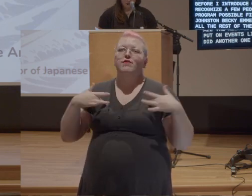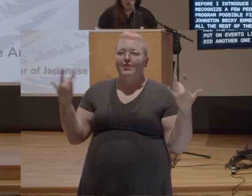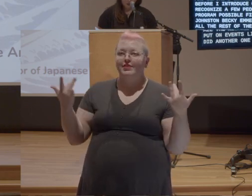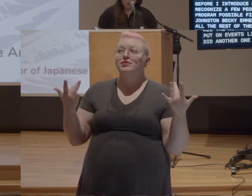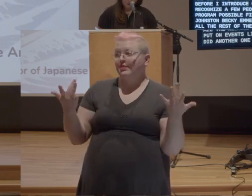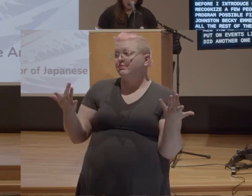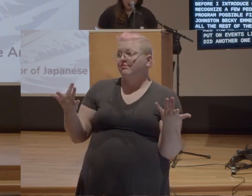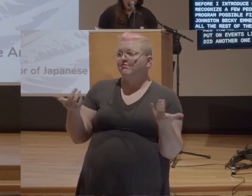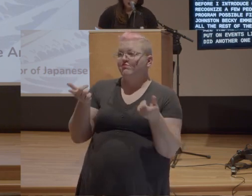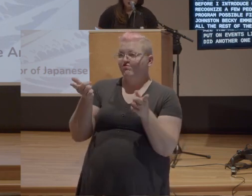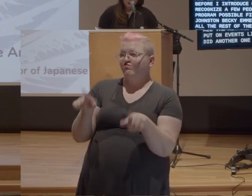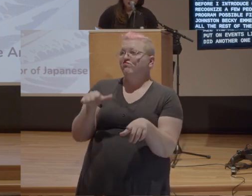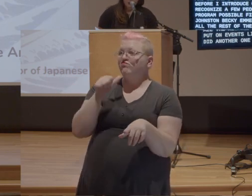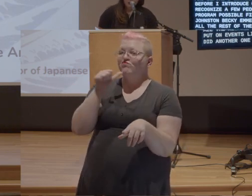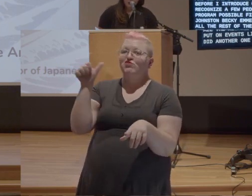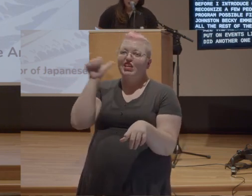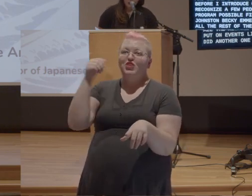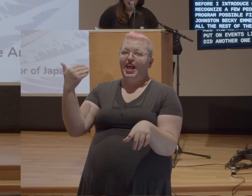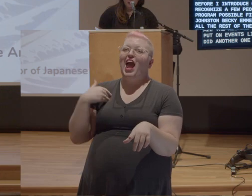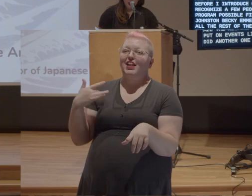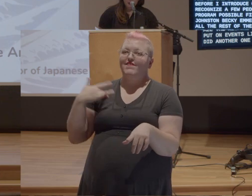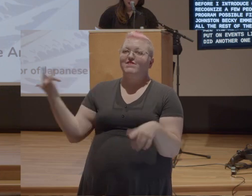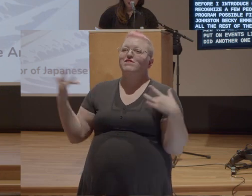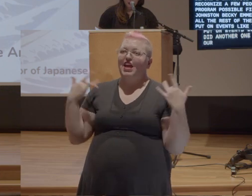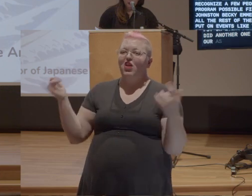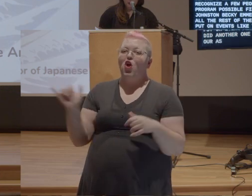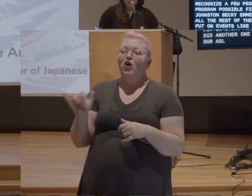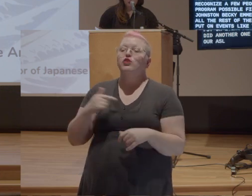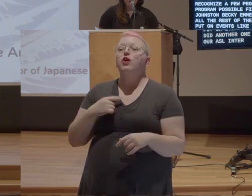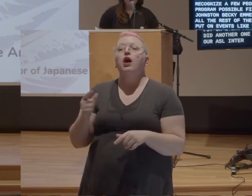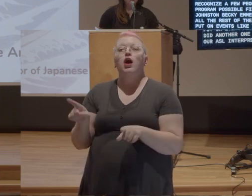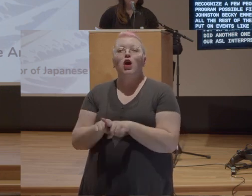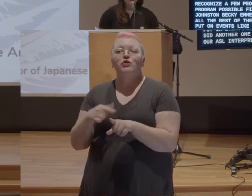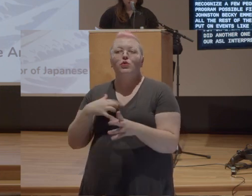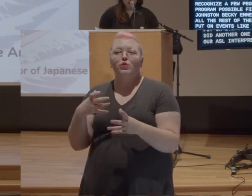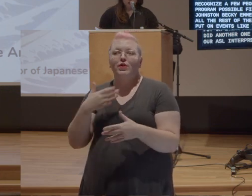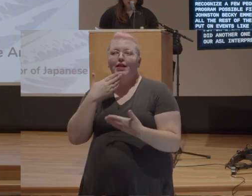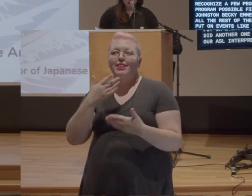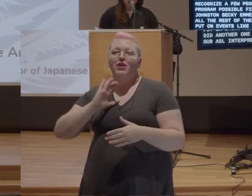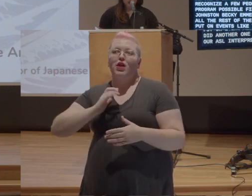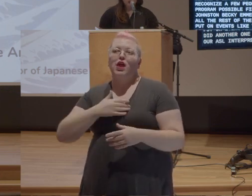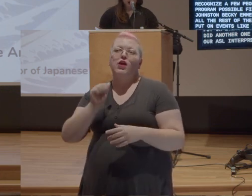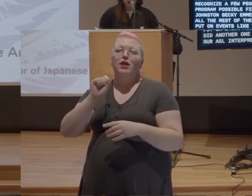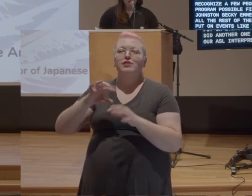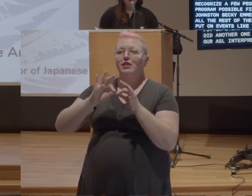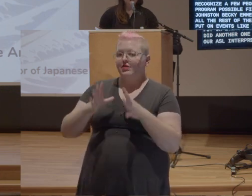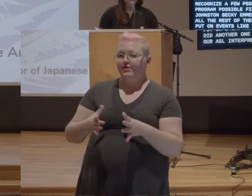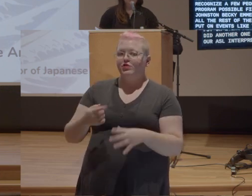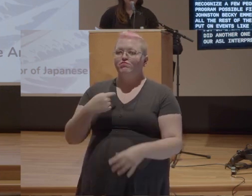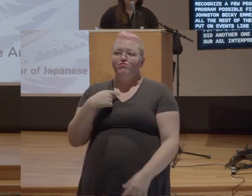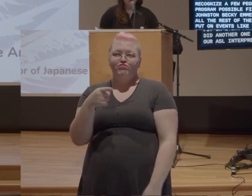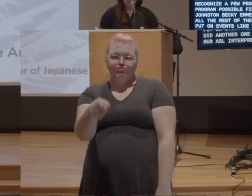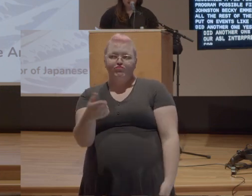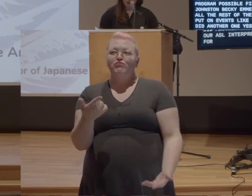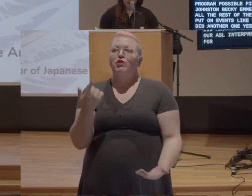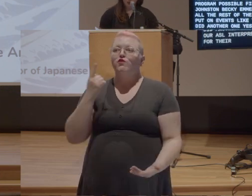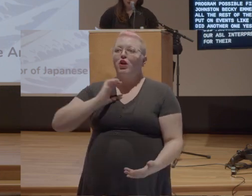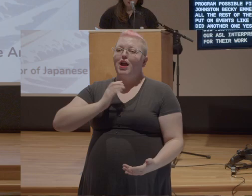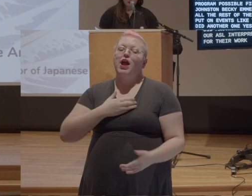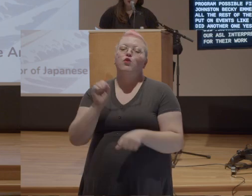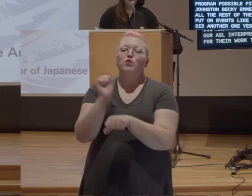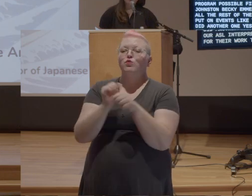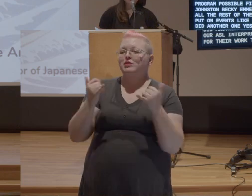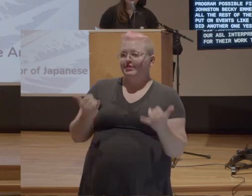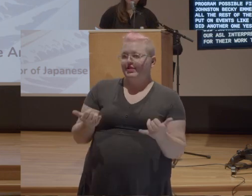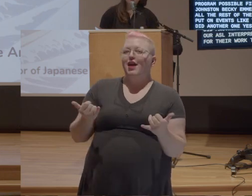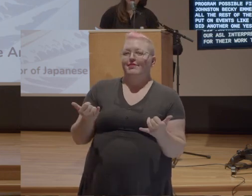yesterday. I'd also like to thank our ASL interpreters, Jordan Berkland and Jen Paul, for their work today